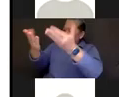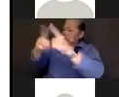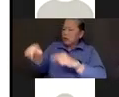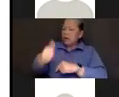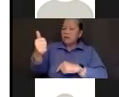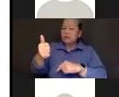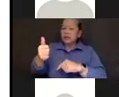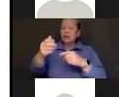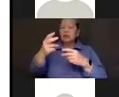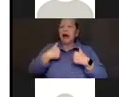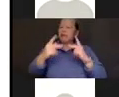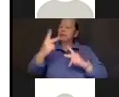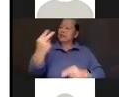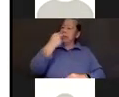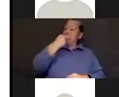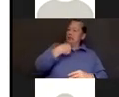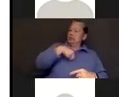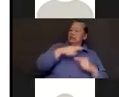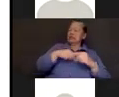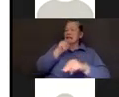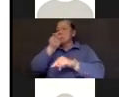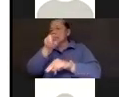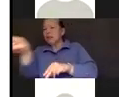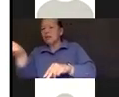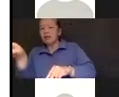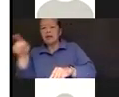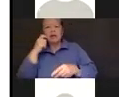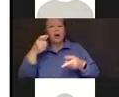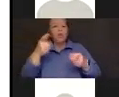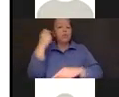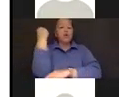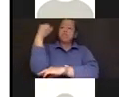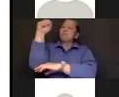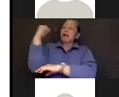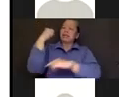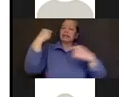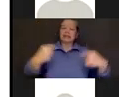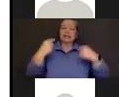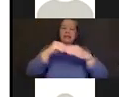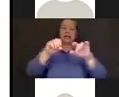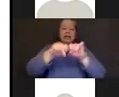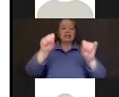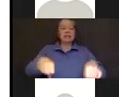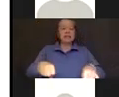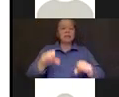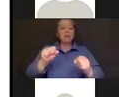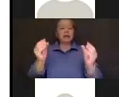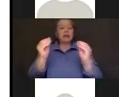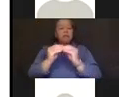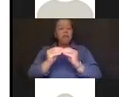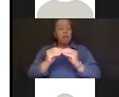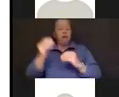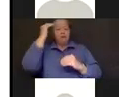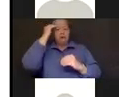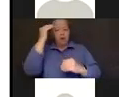see others. For it is in protesting the sin of the system that we can more fully acknowledge our